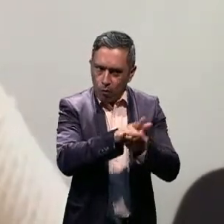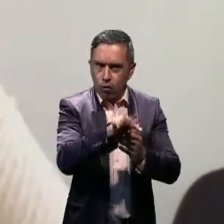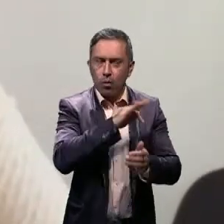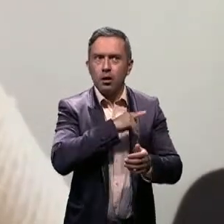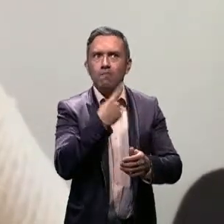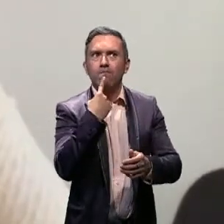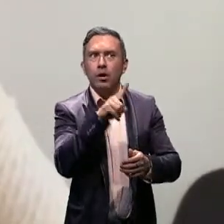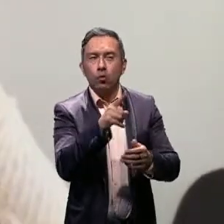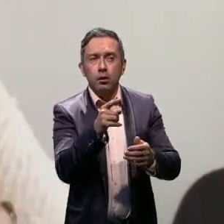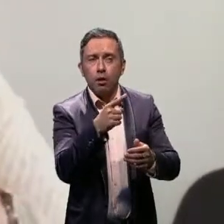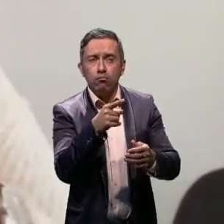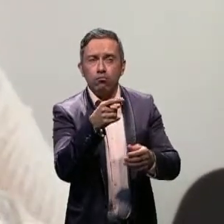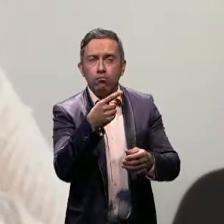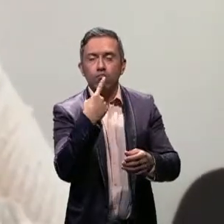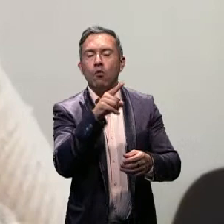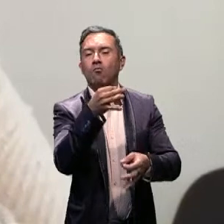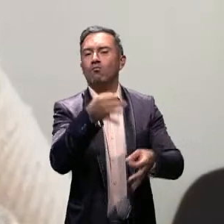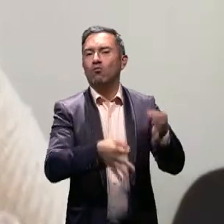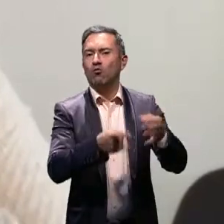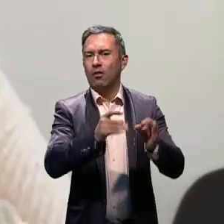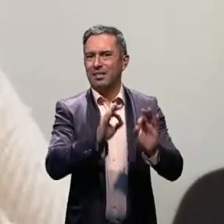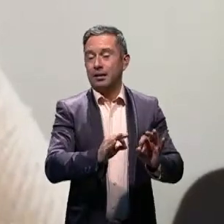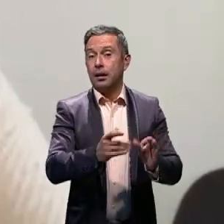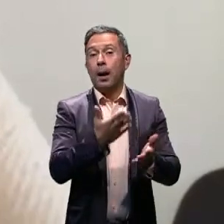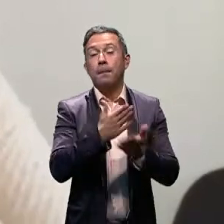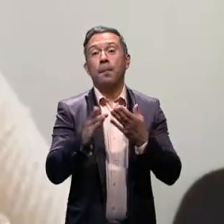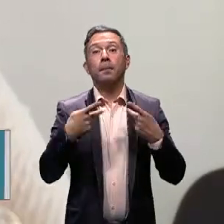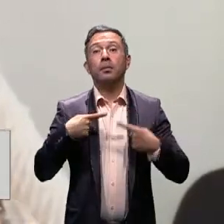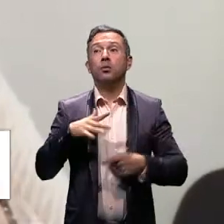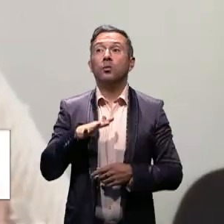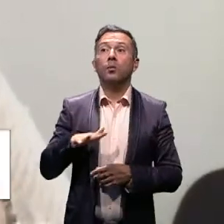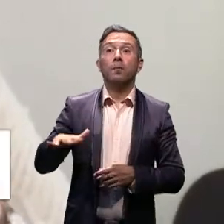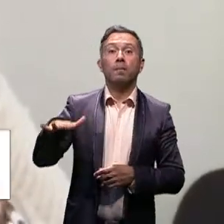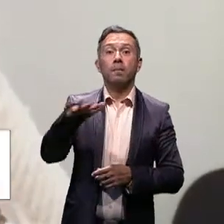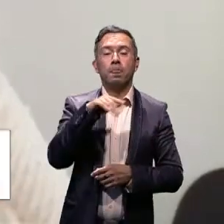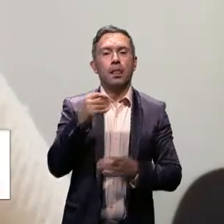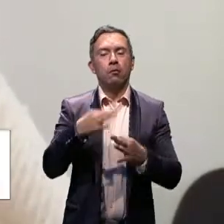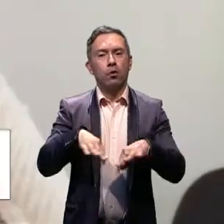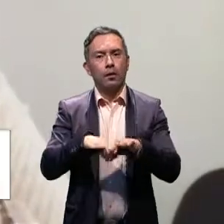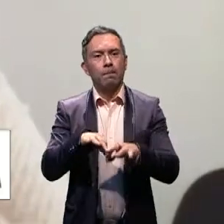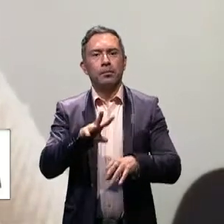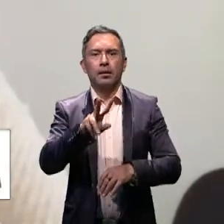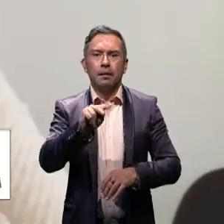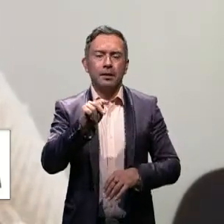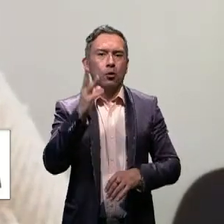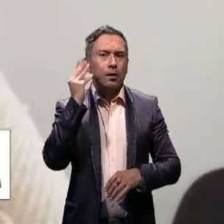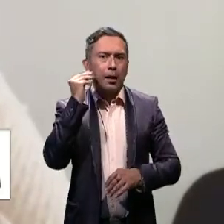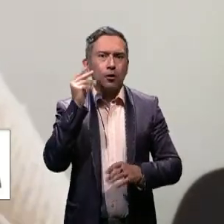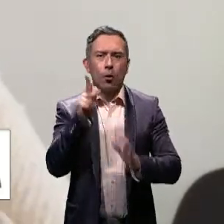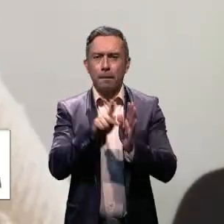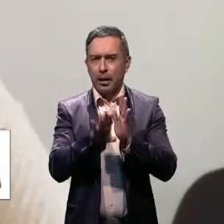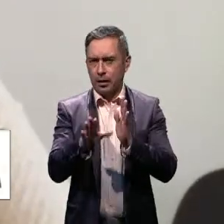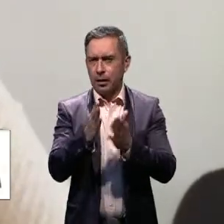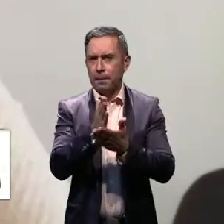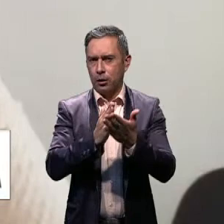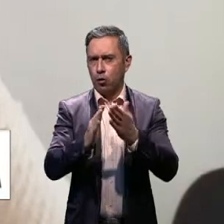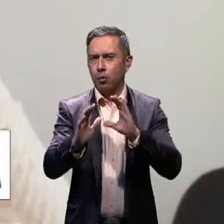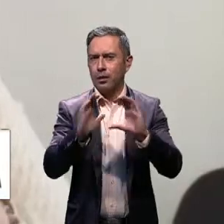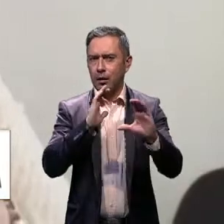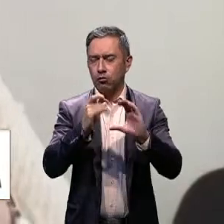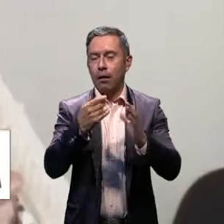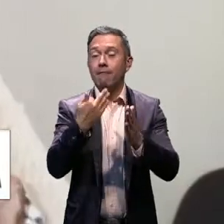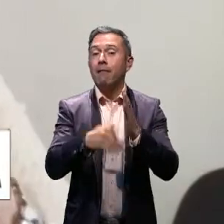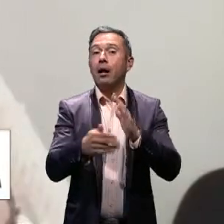complaints, so that they are successful. And regarding the citizens and